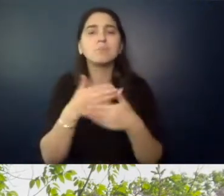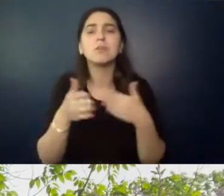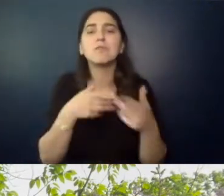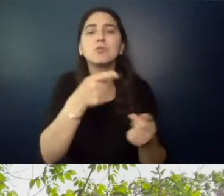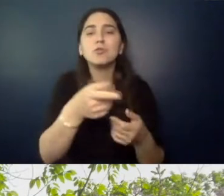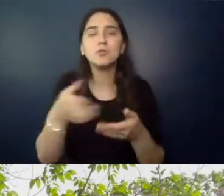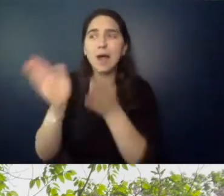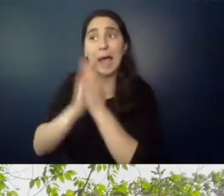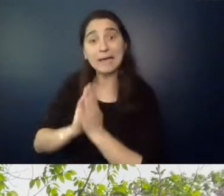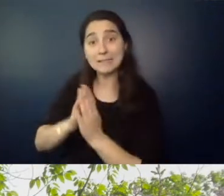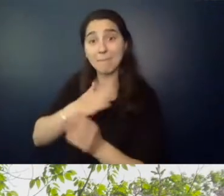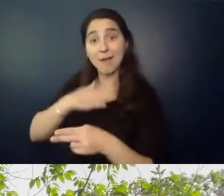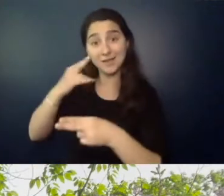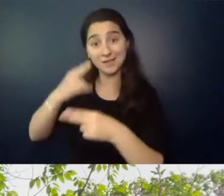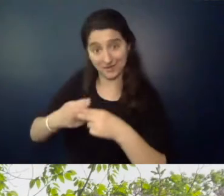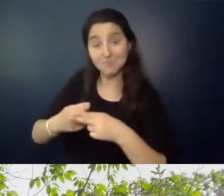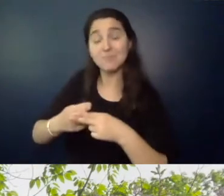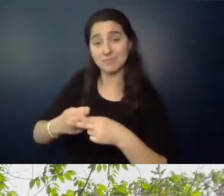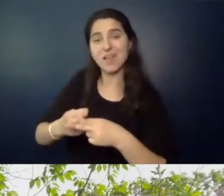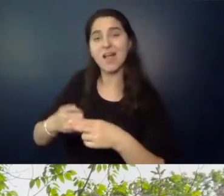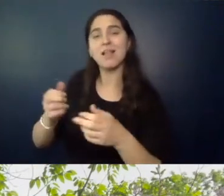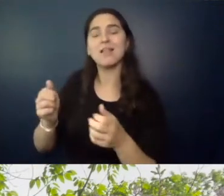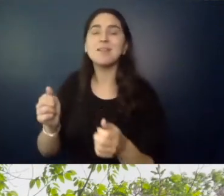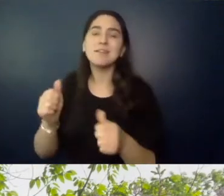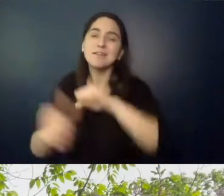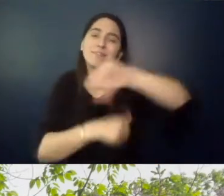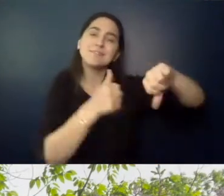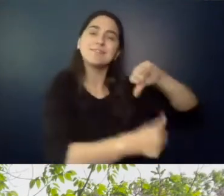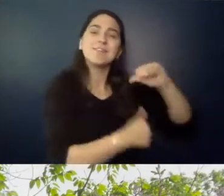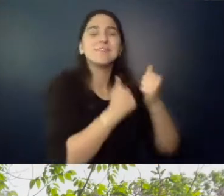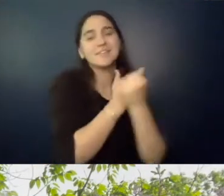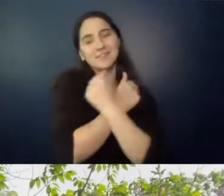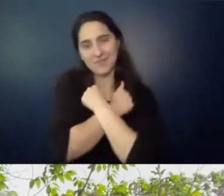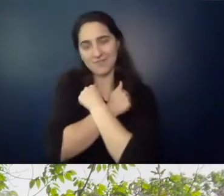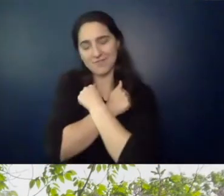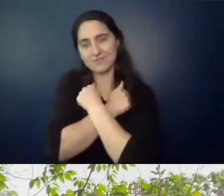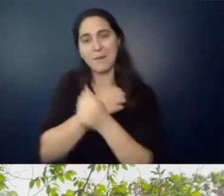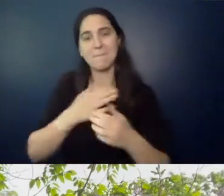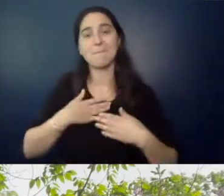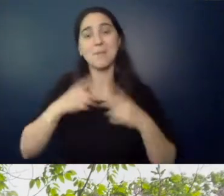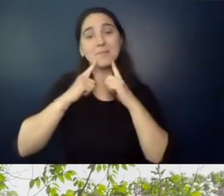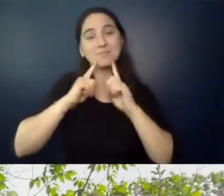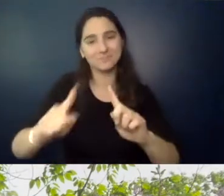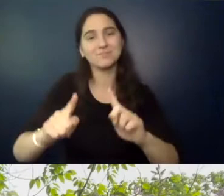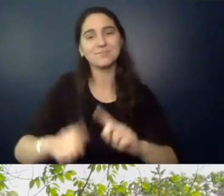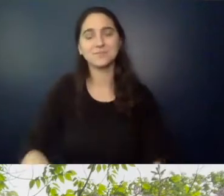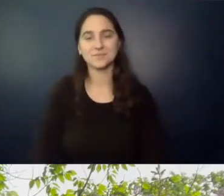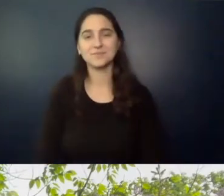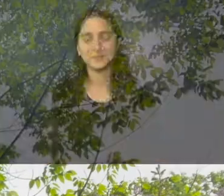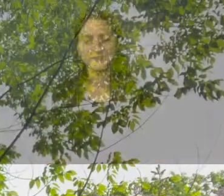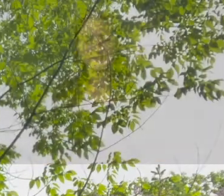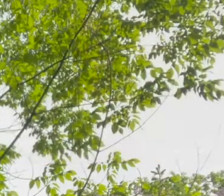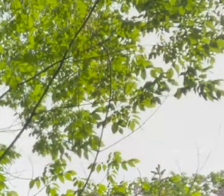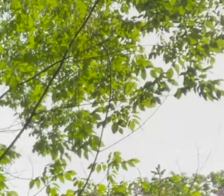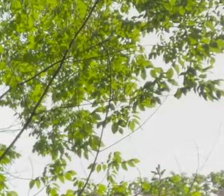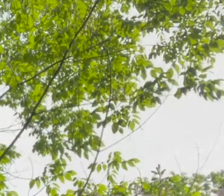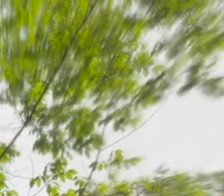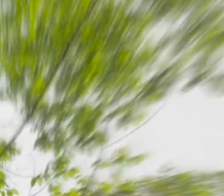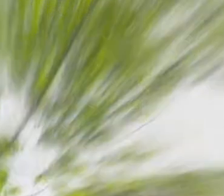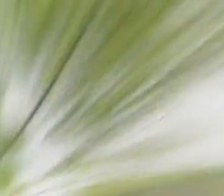will give you whatever you ask in my name. This is my command: love each other.